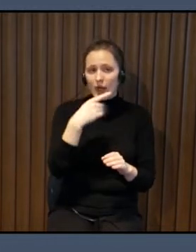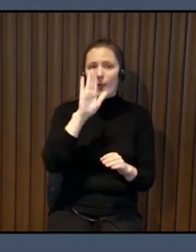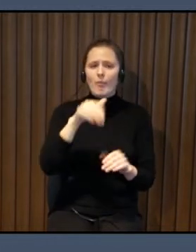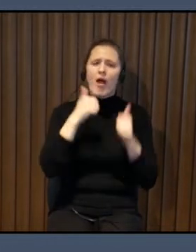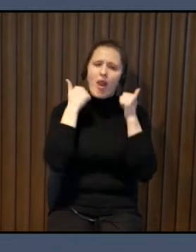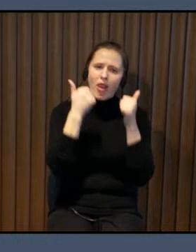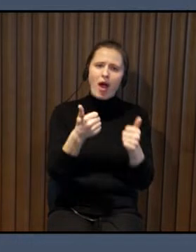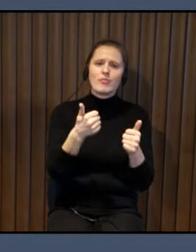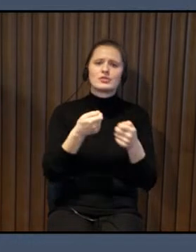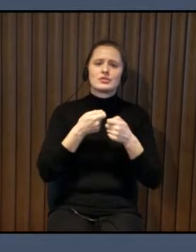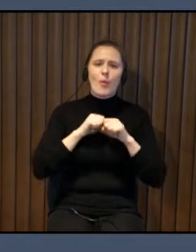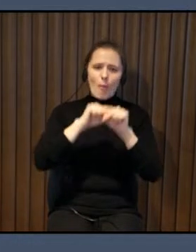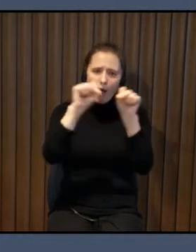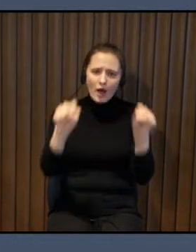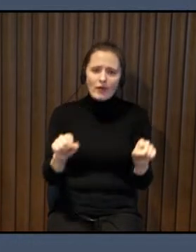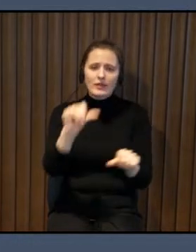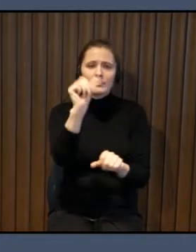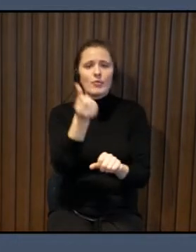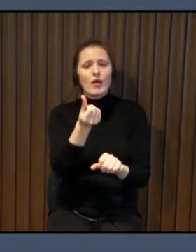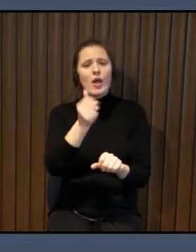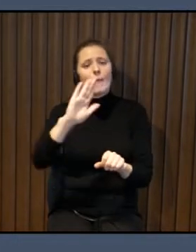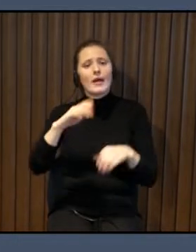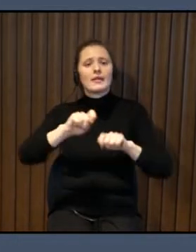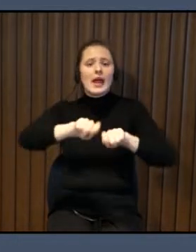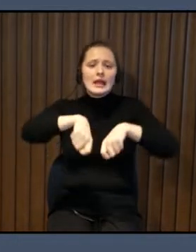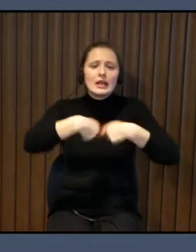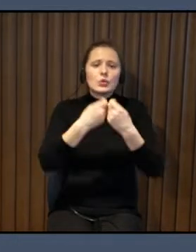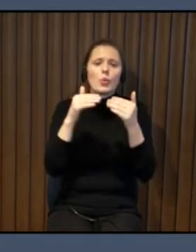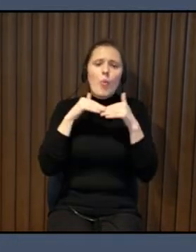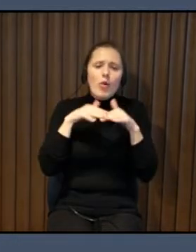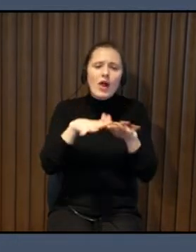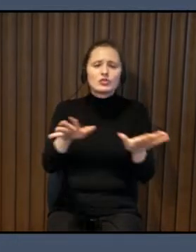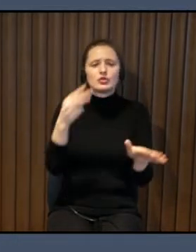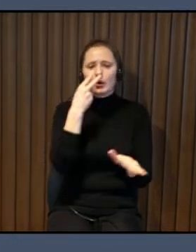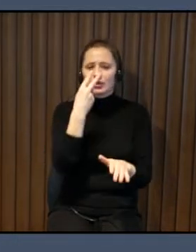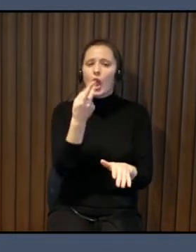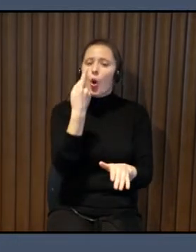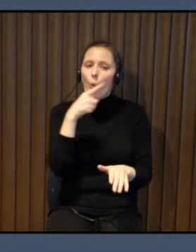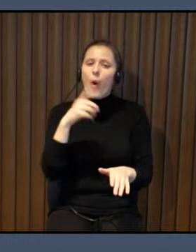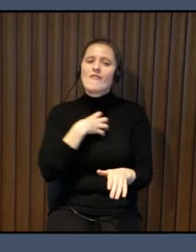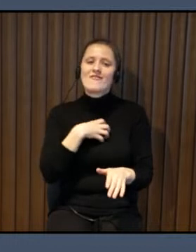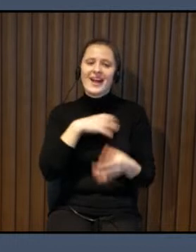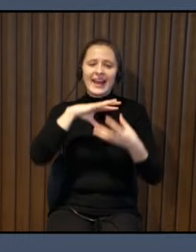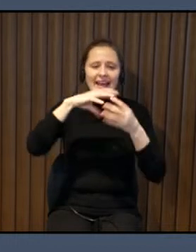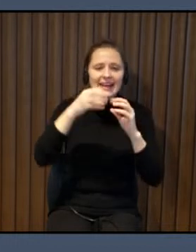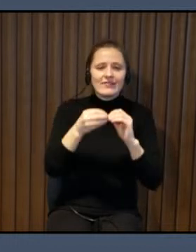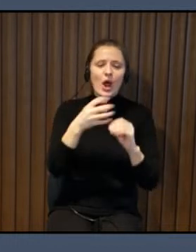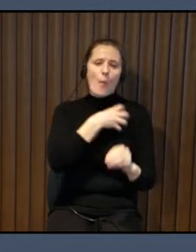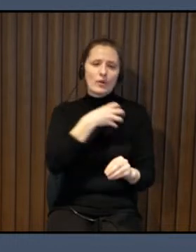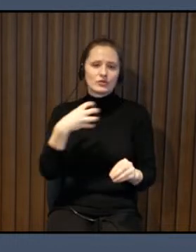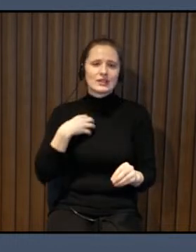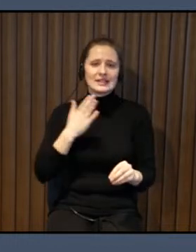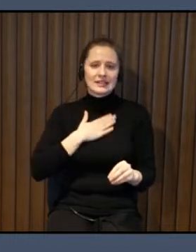ensured. We decided not only to talk about good governance, but also to have a general, a